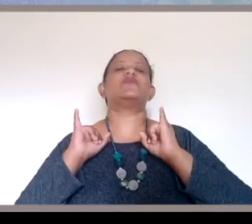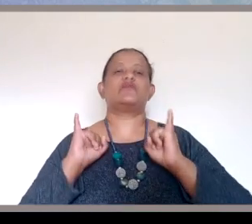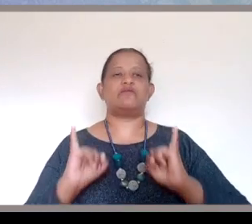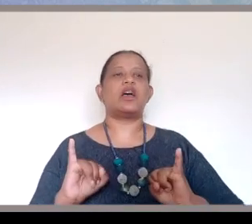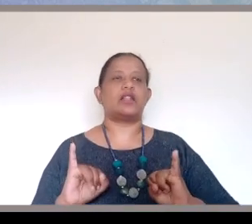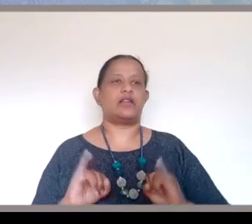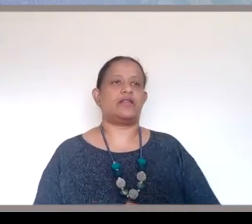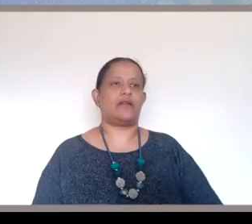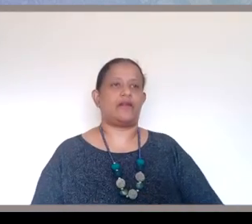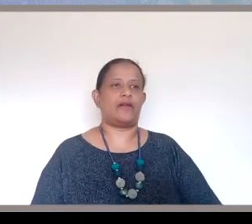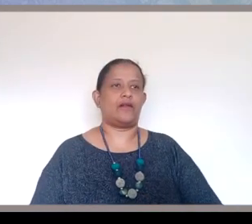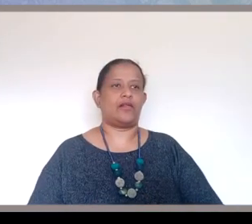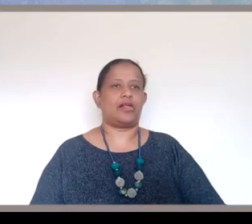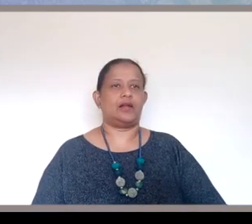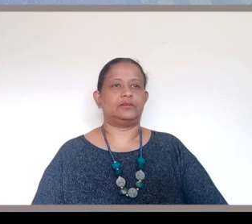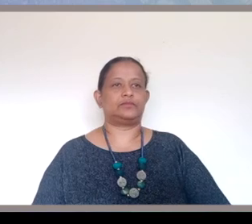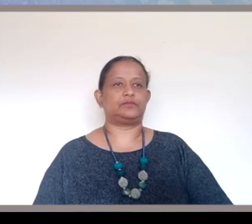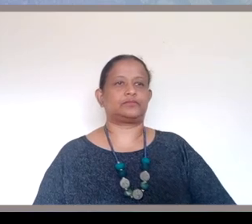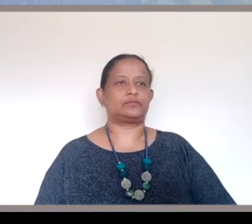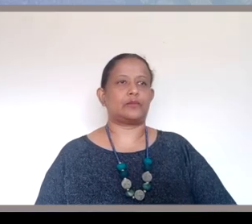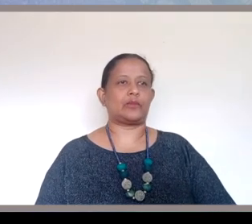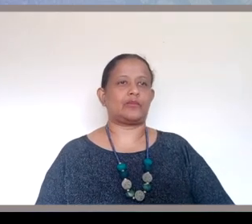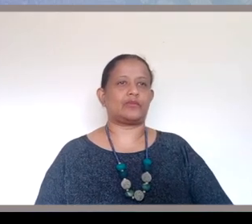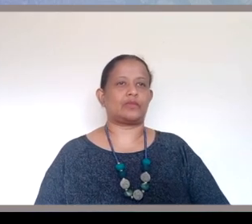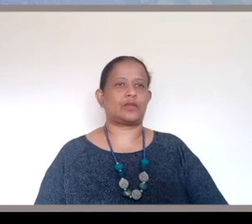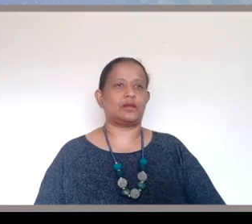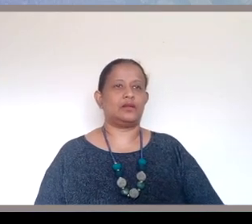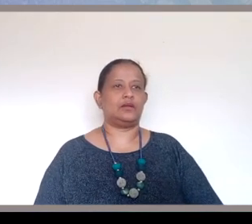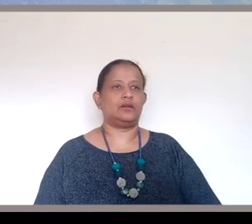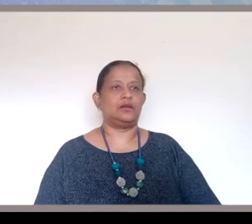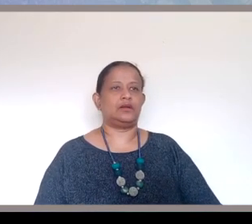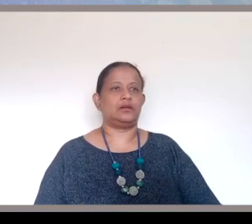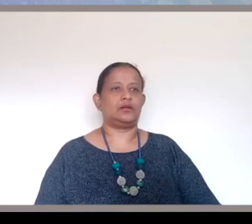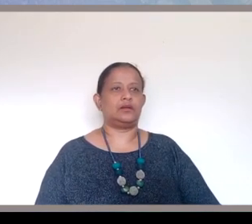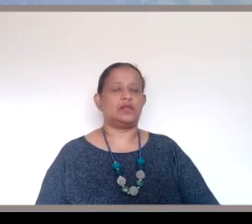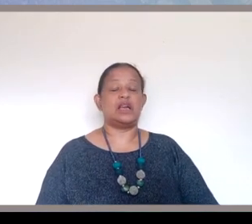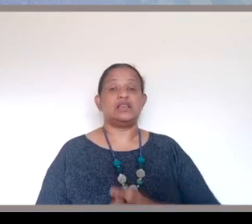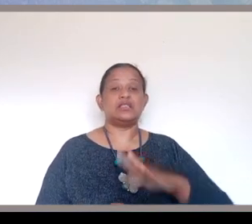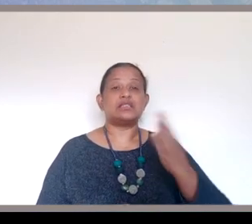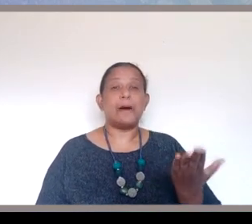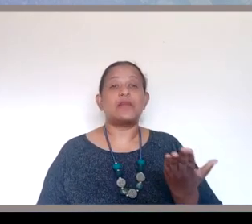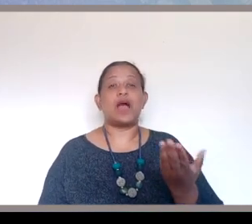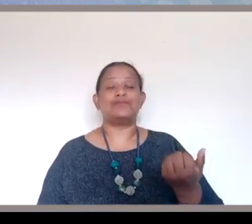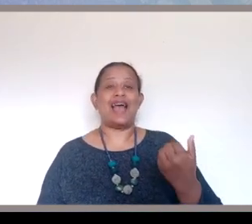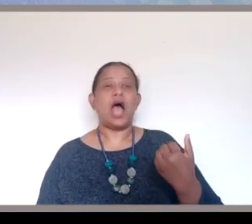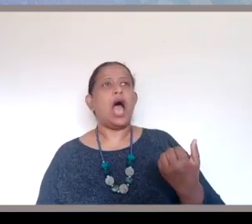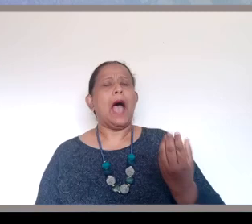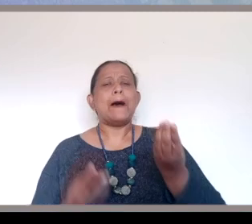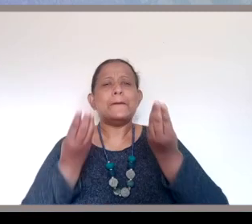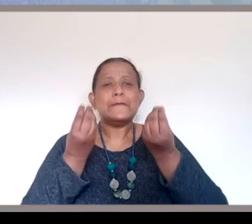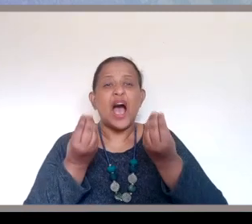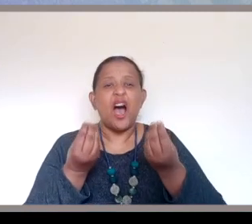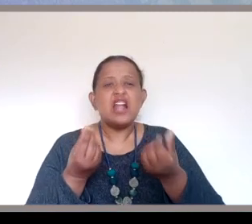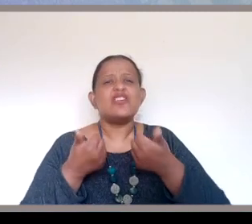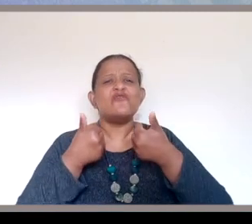and turn them into runaway desires. When you are consumed and obsessed by food, work, having